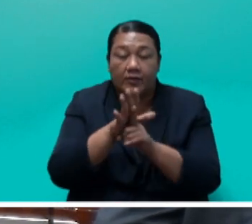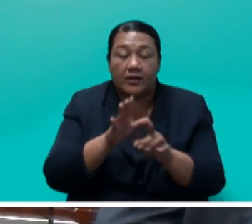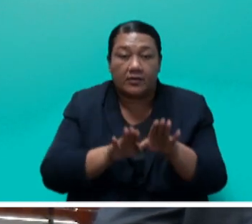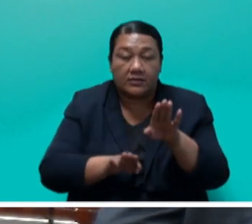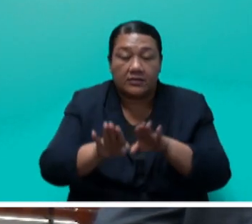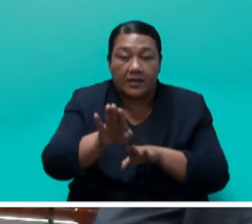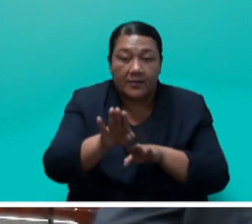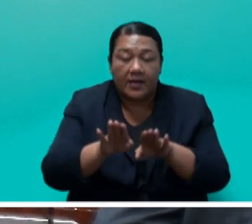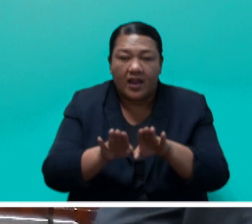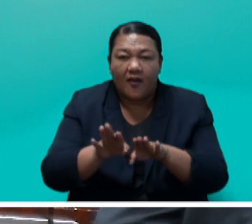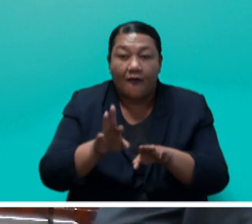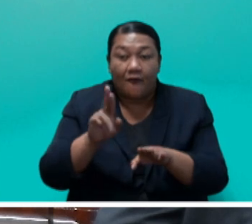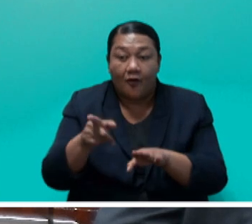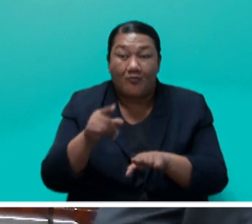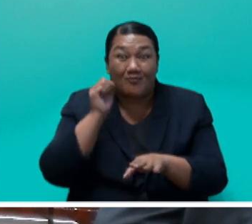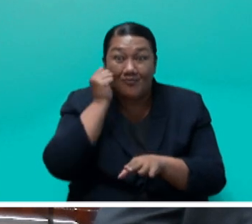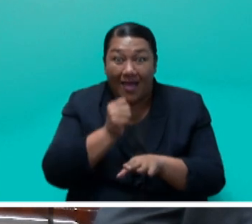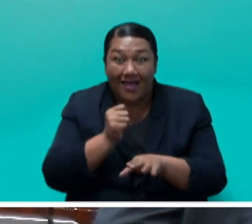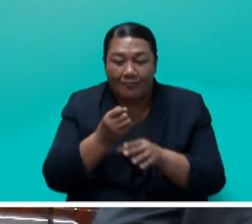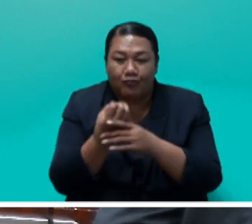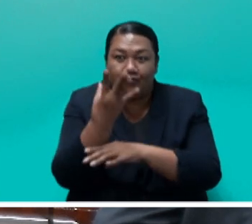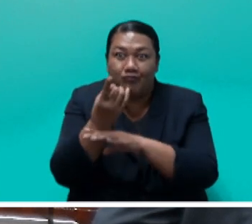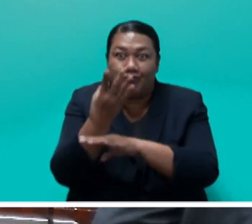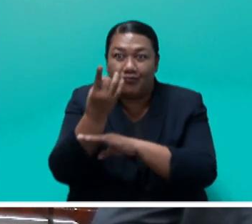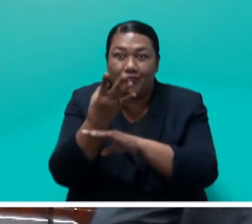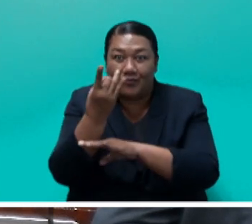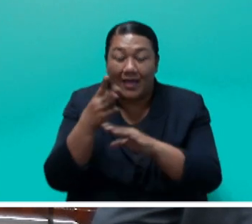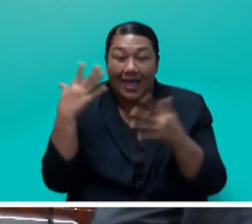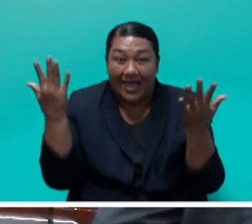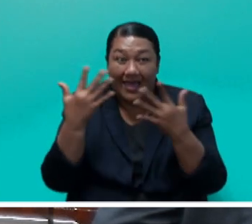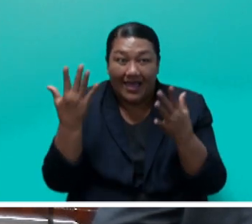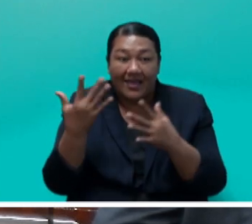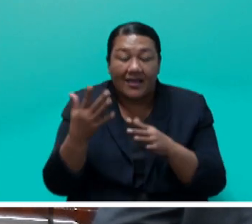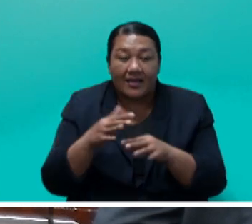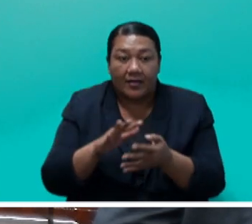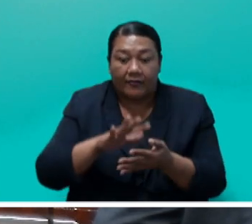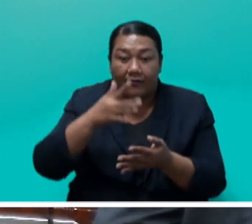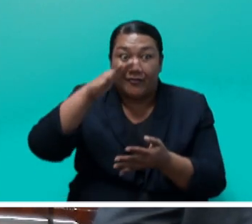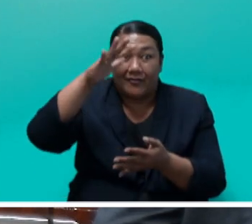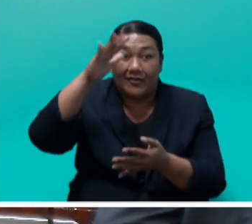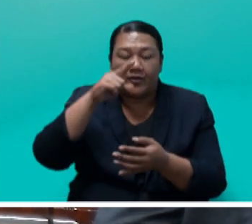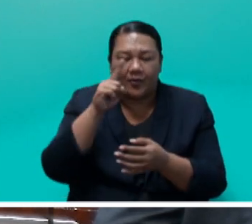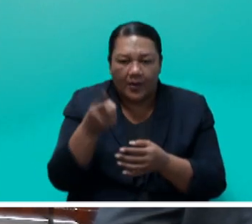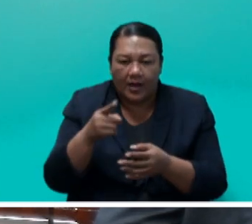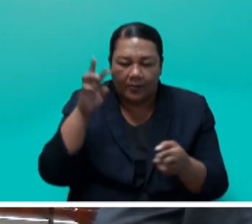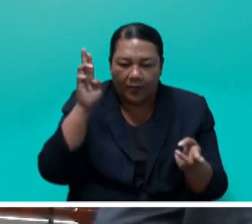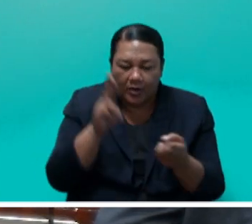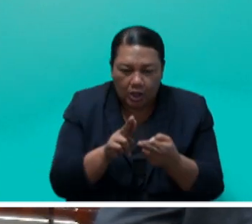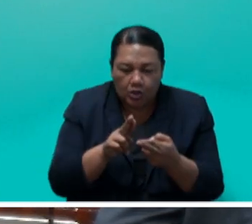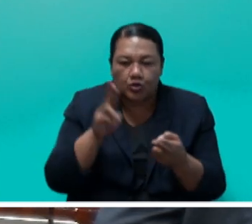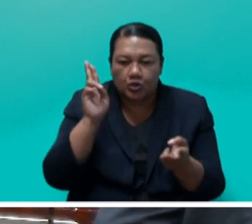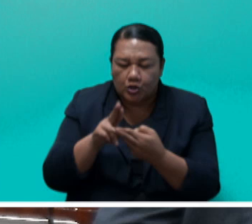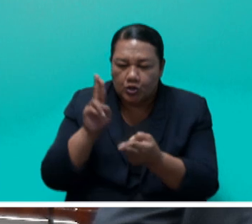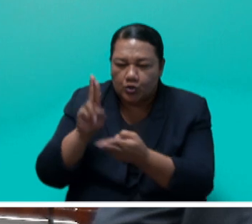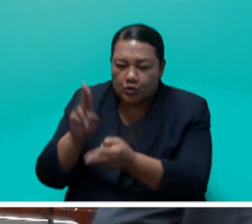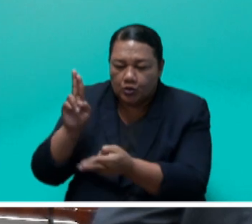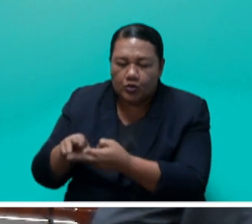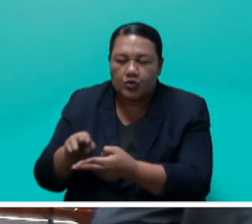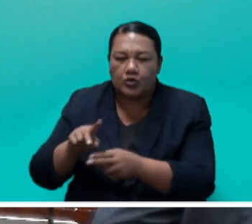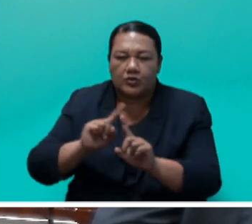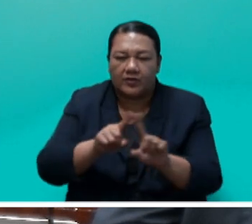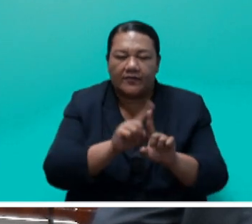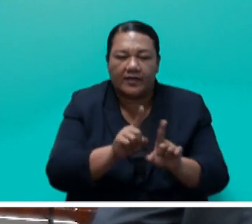decarbonization of the sector, with further discussions anticipated in setting a pathway towards full carbonization